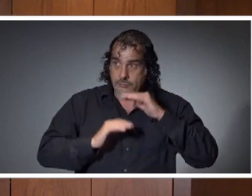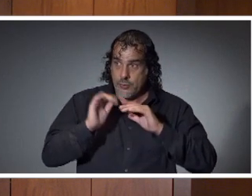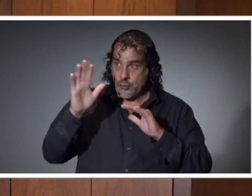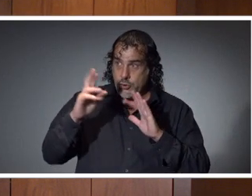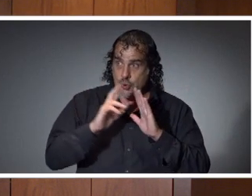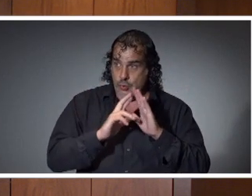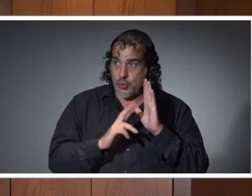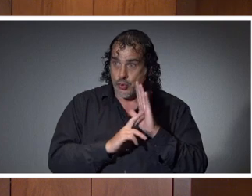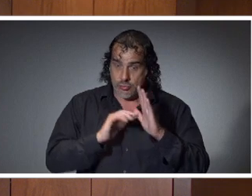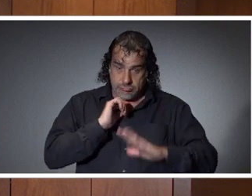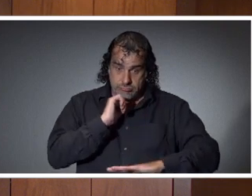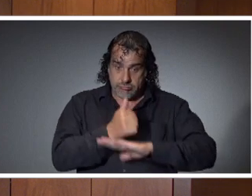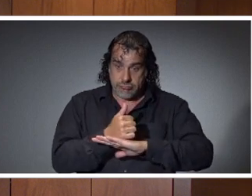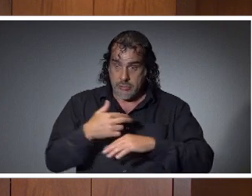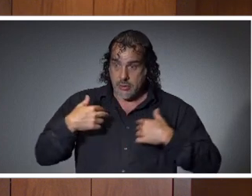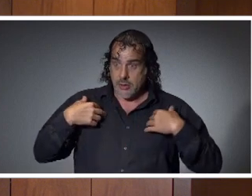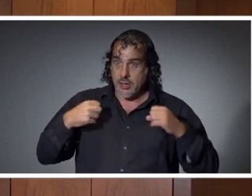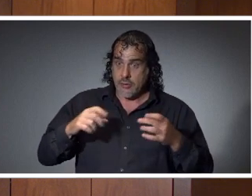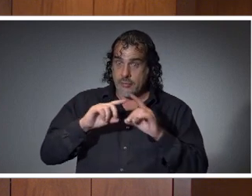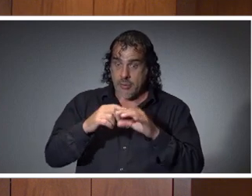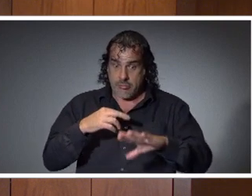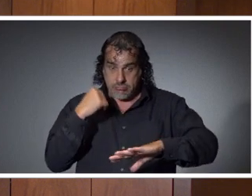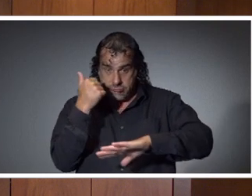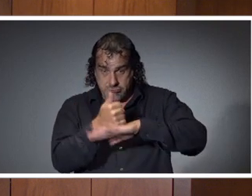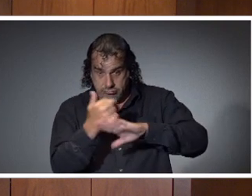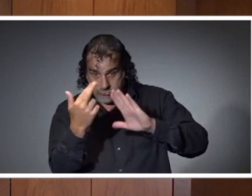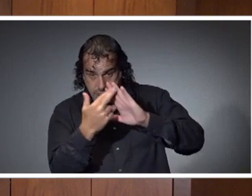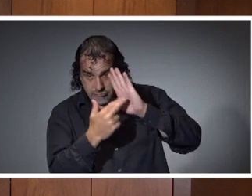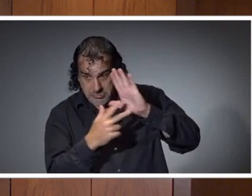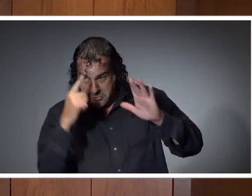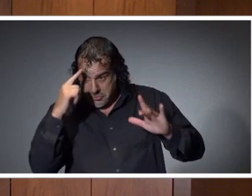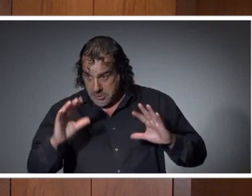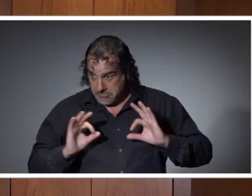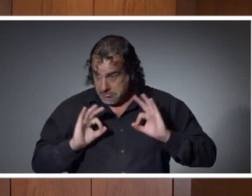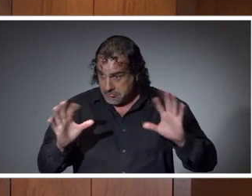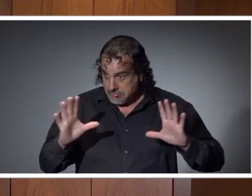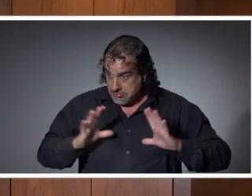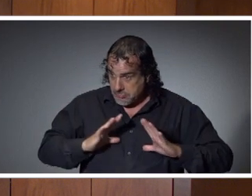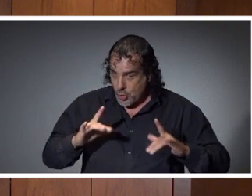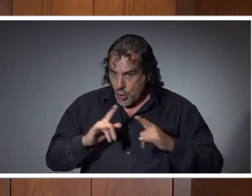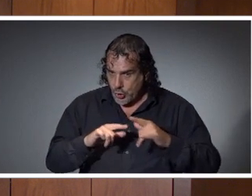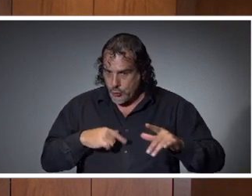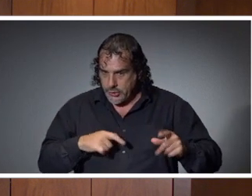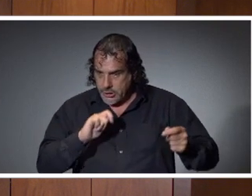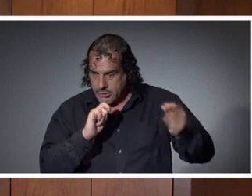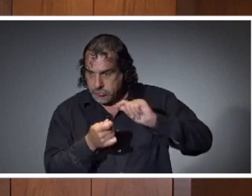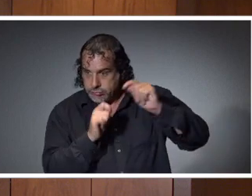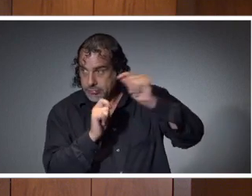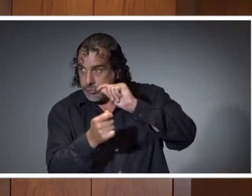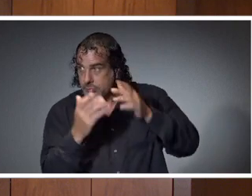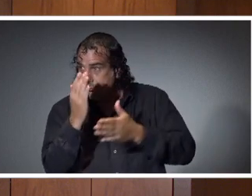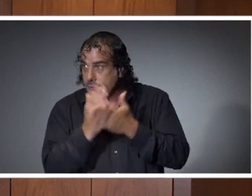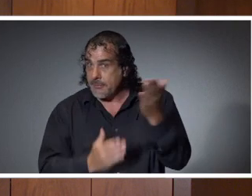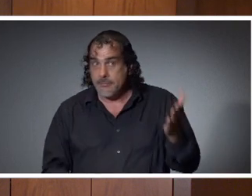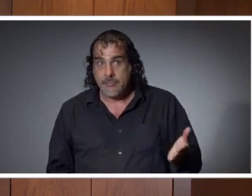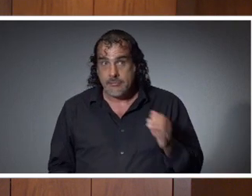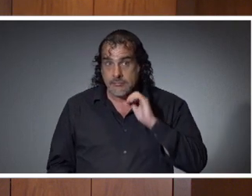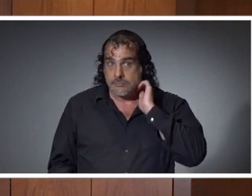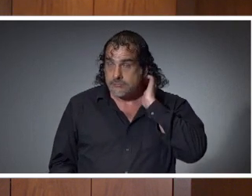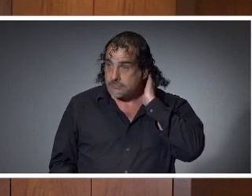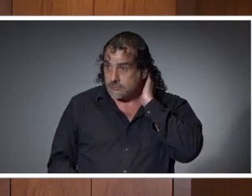Reeves, and that the health department have issued? Or do those guidelines need to be strengthened?